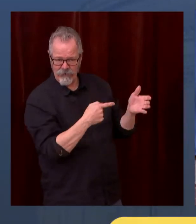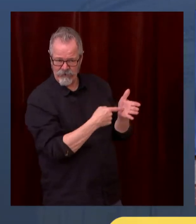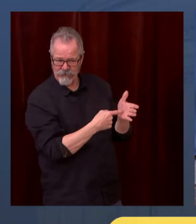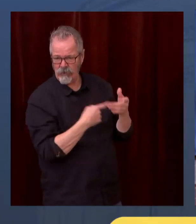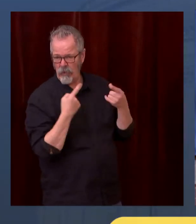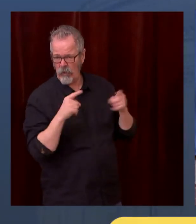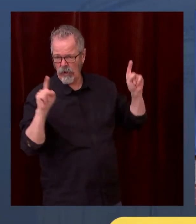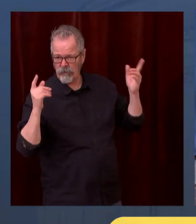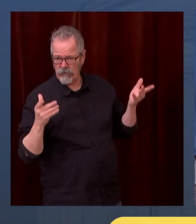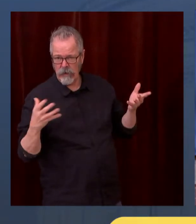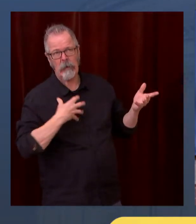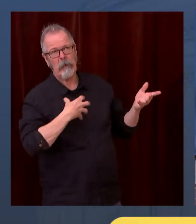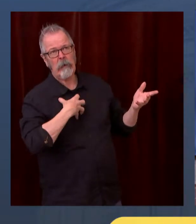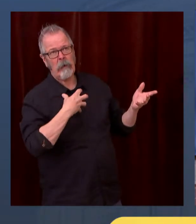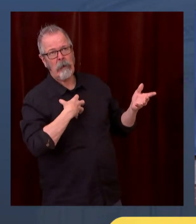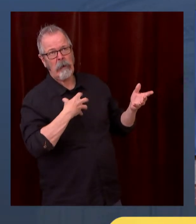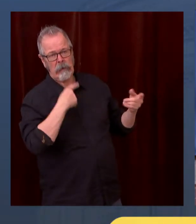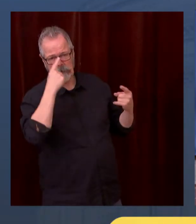at.